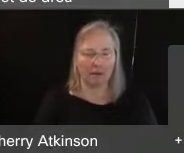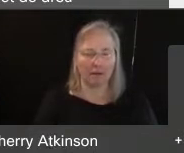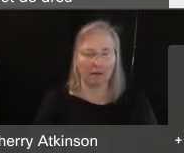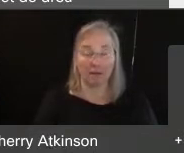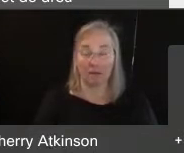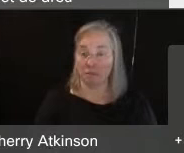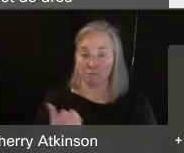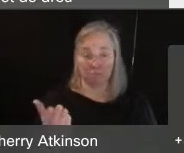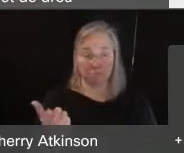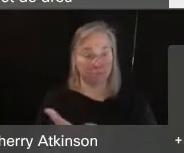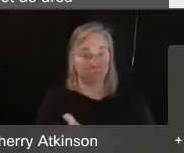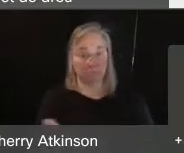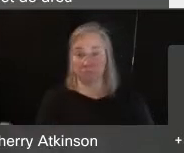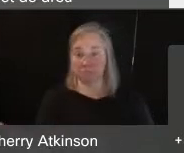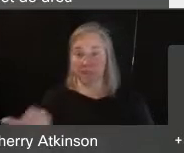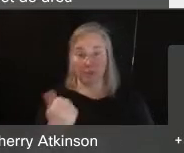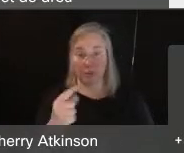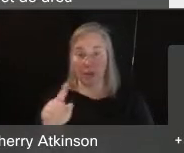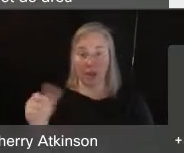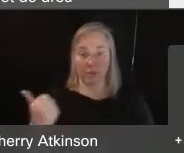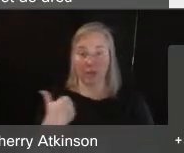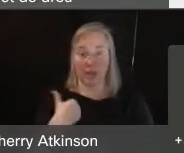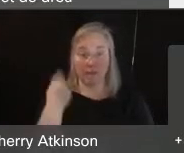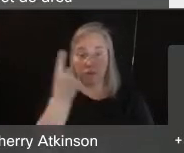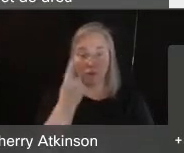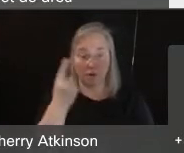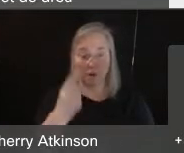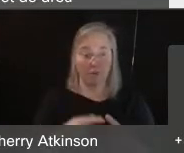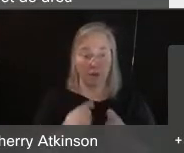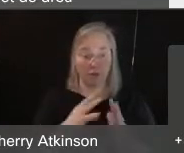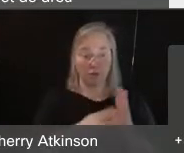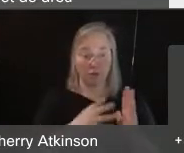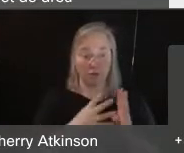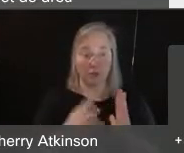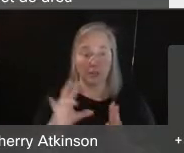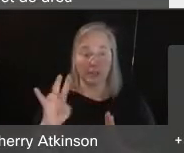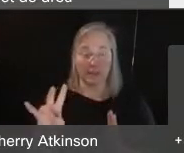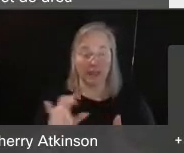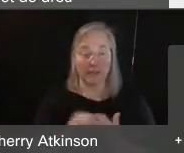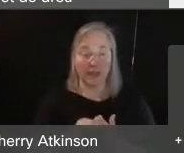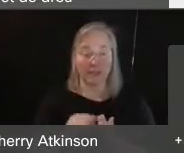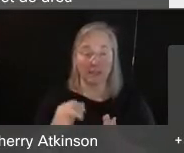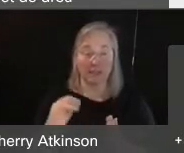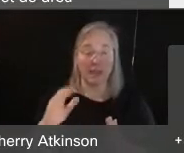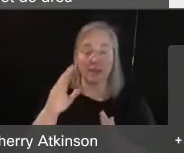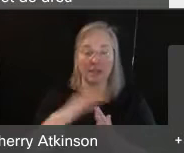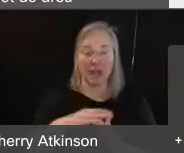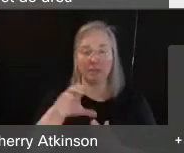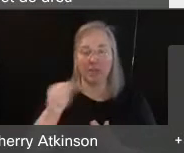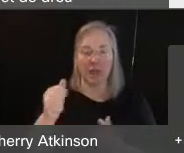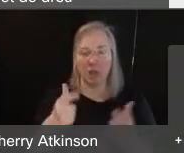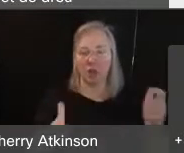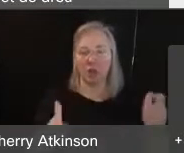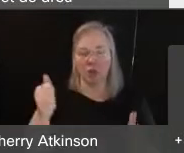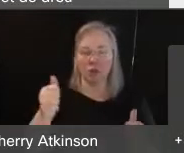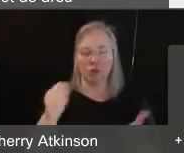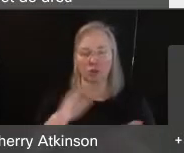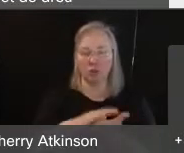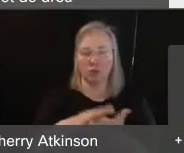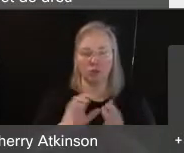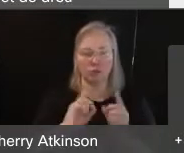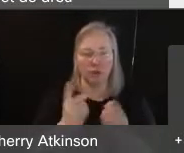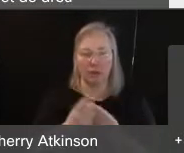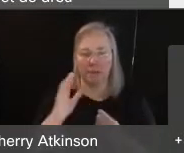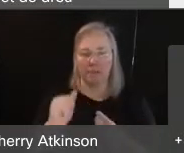Anybody else have any thoughts on that, on chart 7? And that is the top 10 largest school districts by enrollment and per